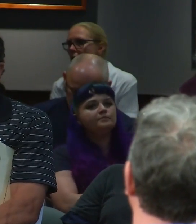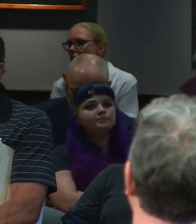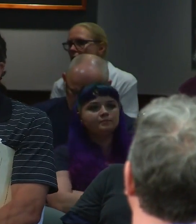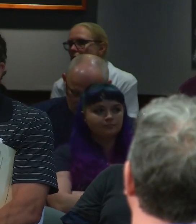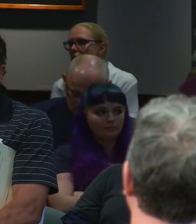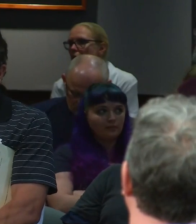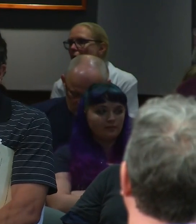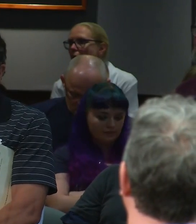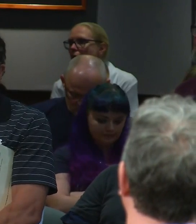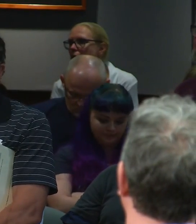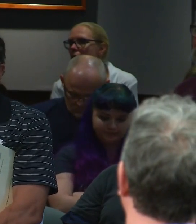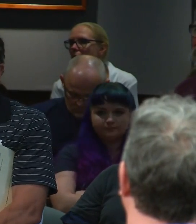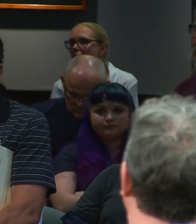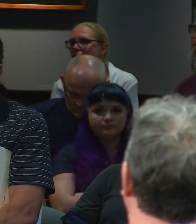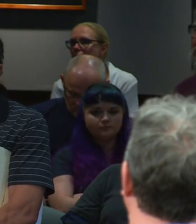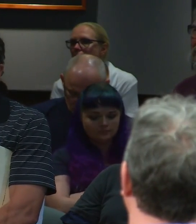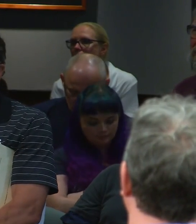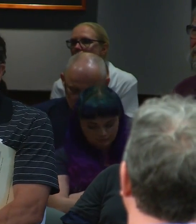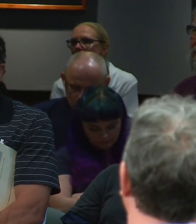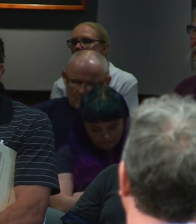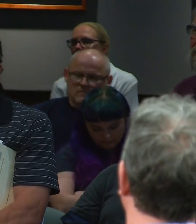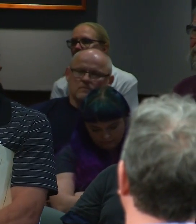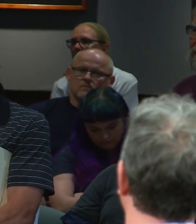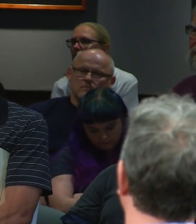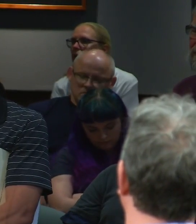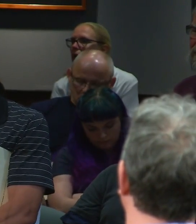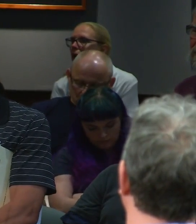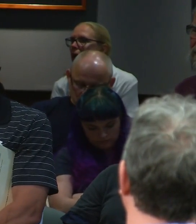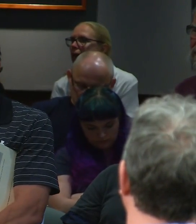as we know, it's going to take a lot of time. But one of the problems that